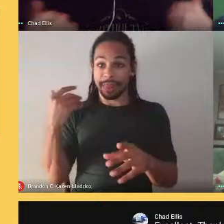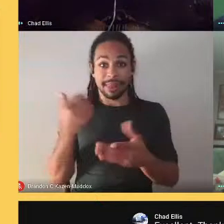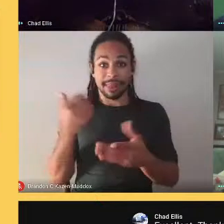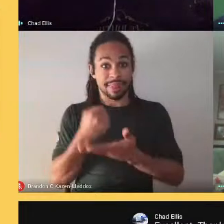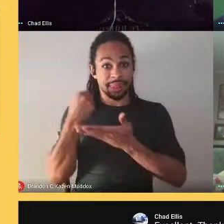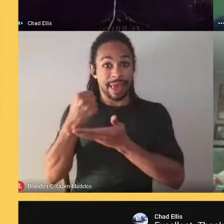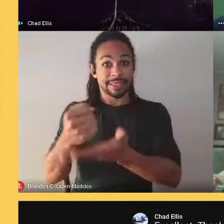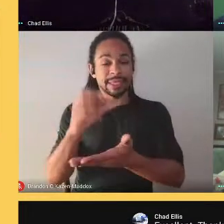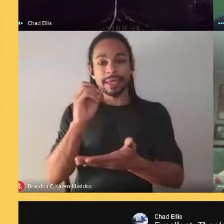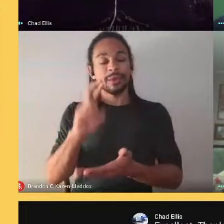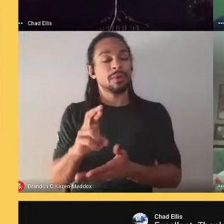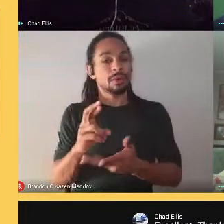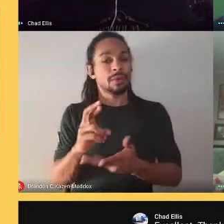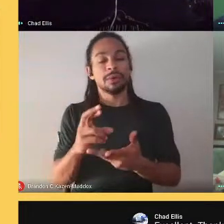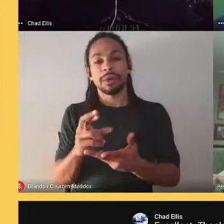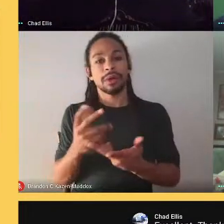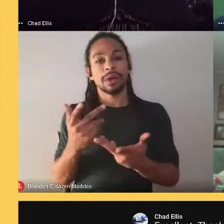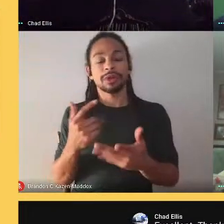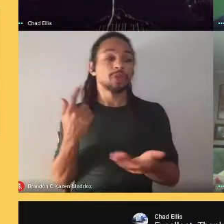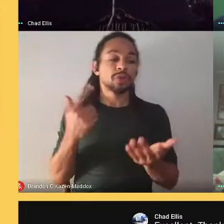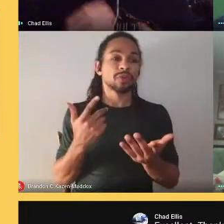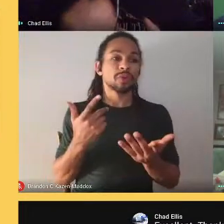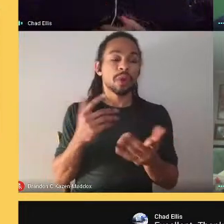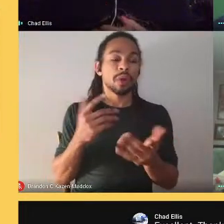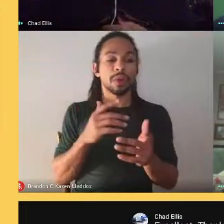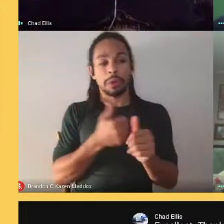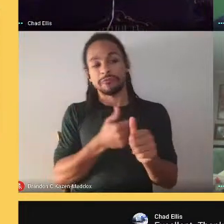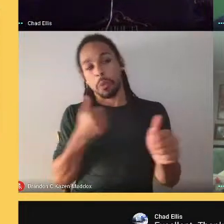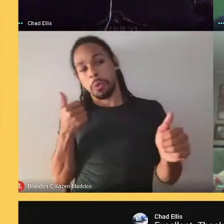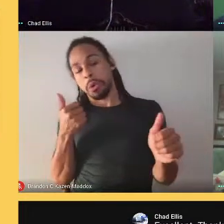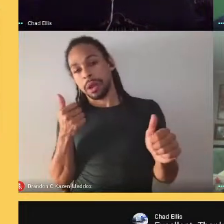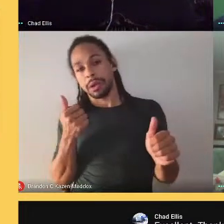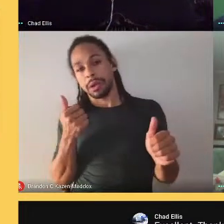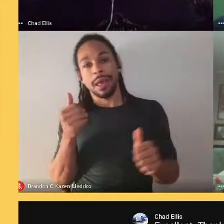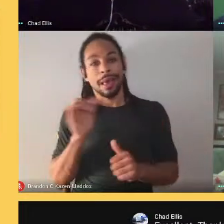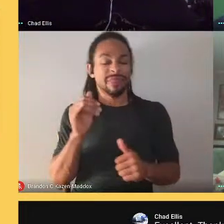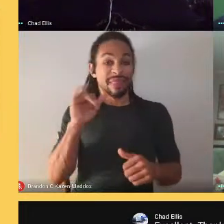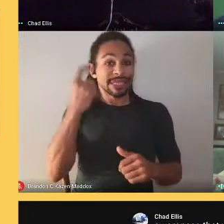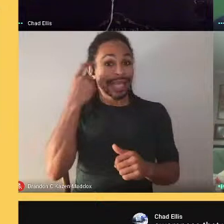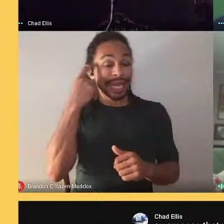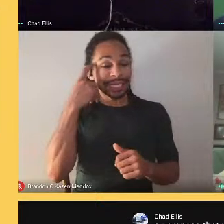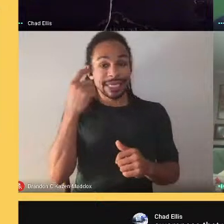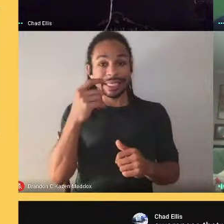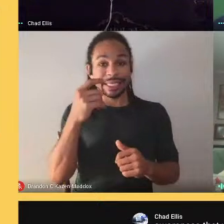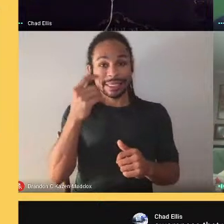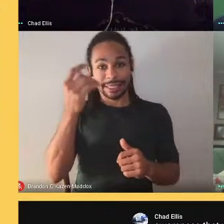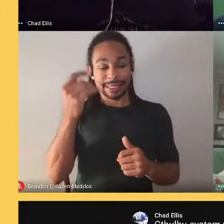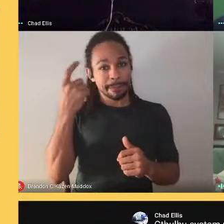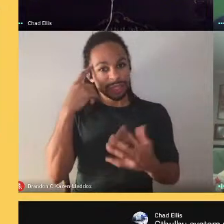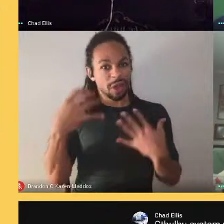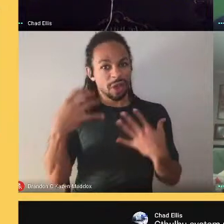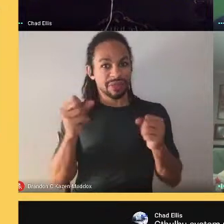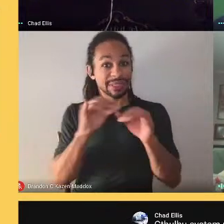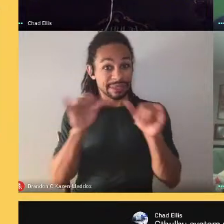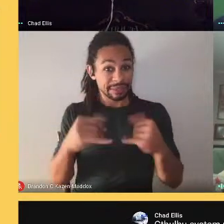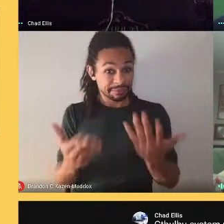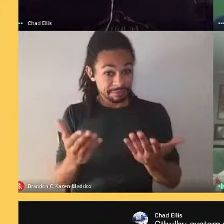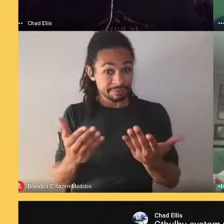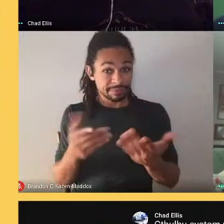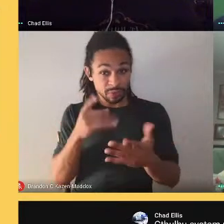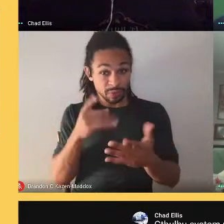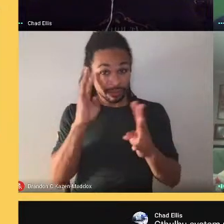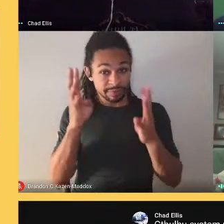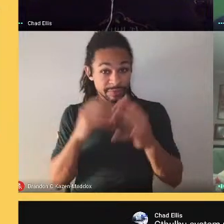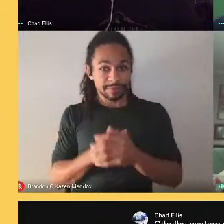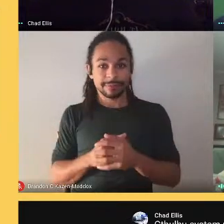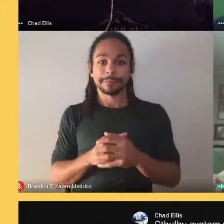own crew on things like the sanity system? Yeah. Yeah. I mean, with it, there's kind of a couple